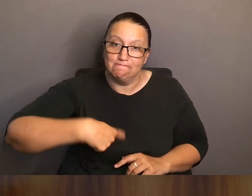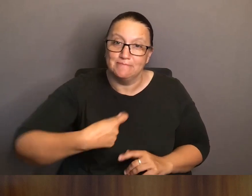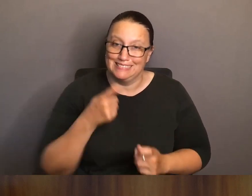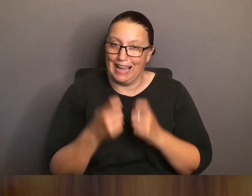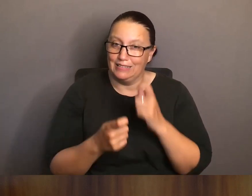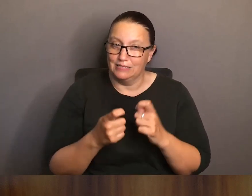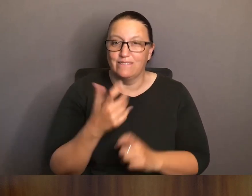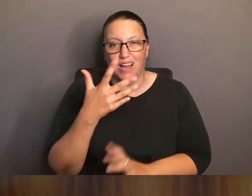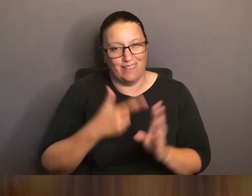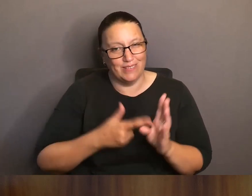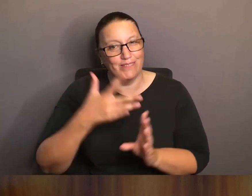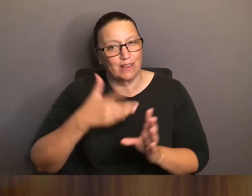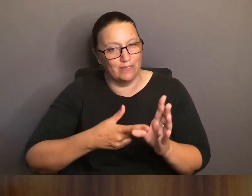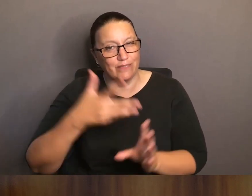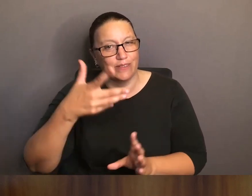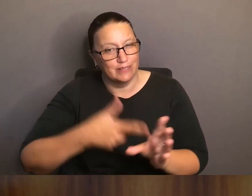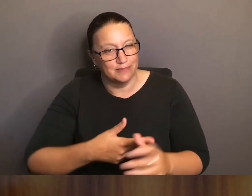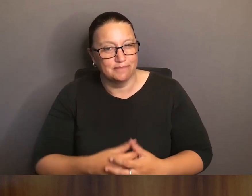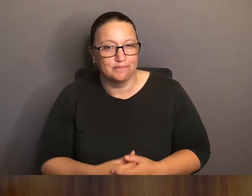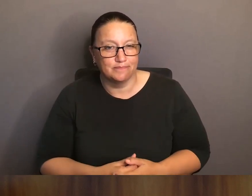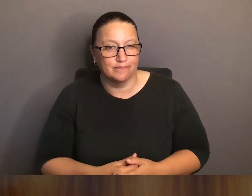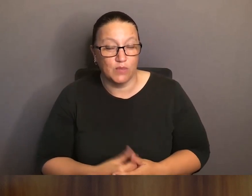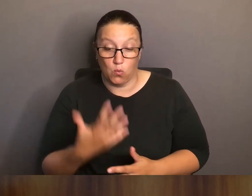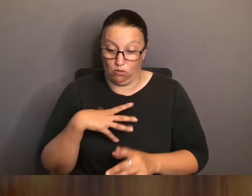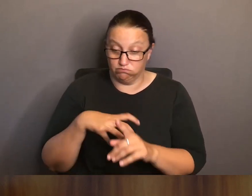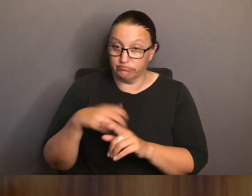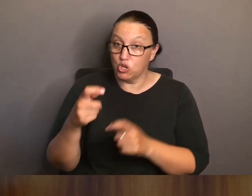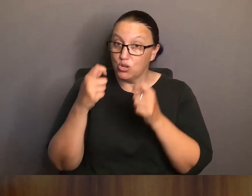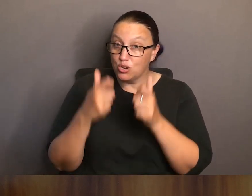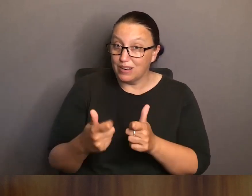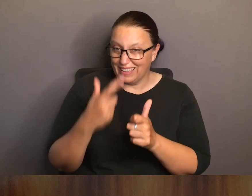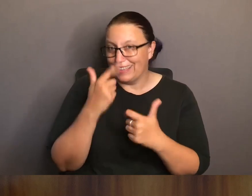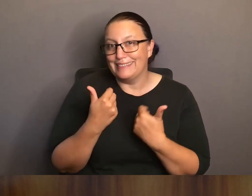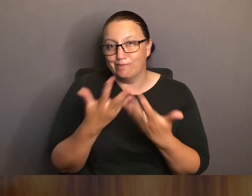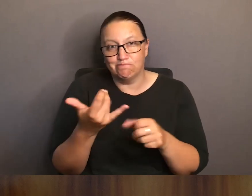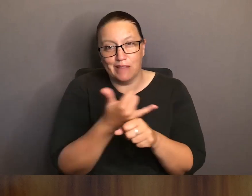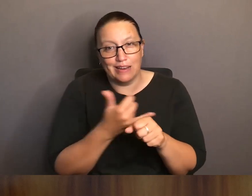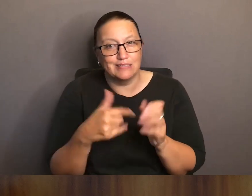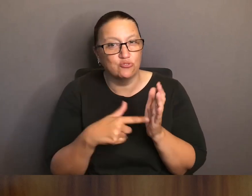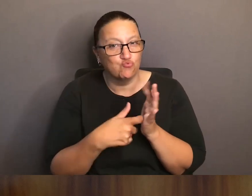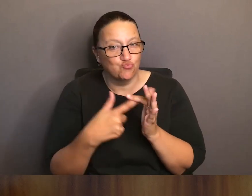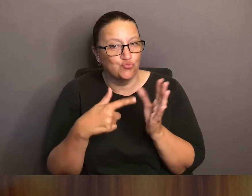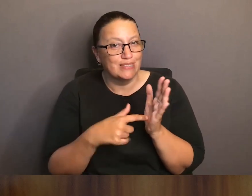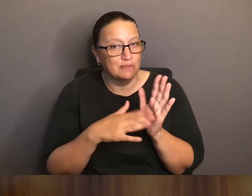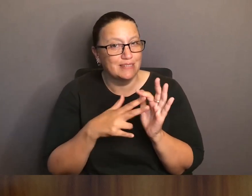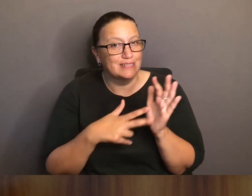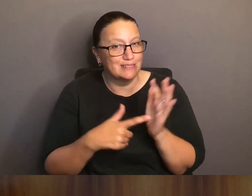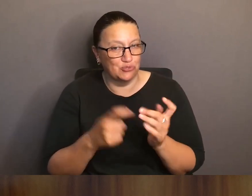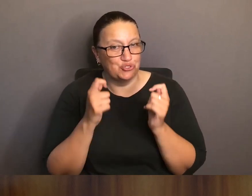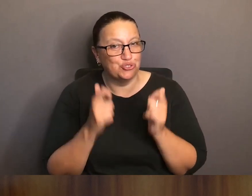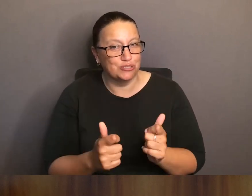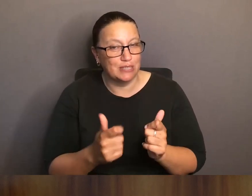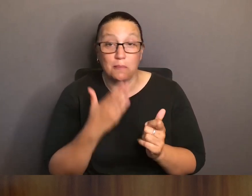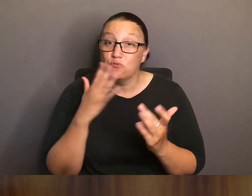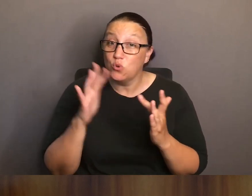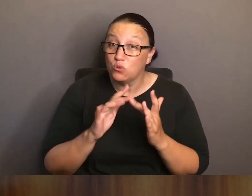and treat early enough, we can prevent cervical cancer. Contact your healthcare provider to find out if you're due to screen, and if